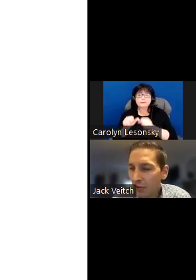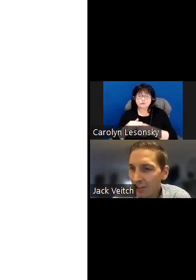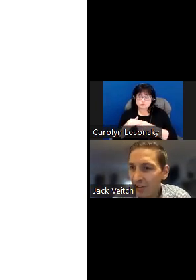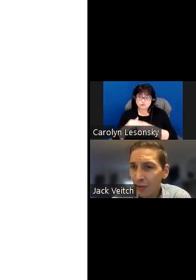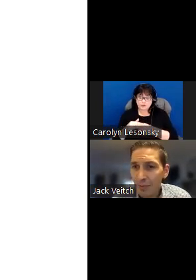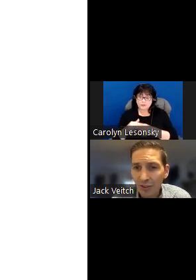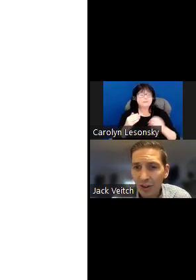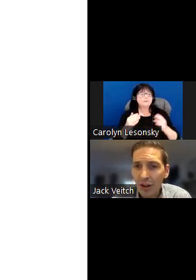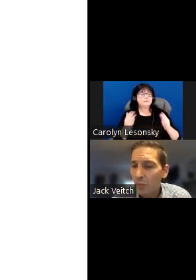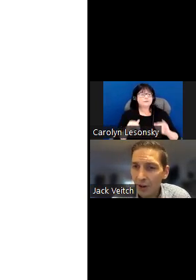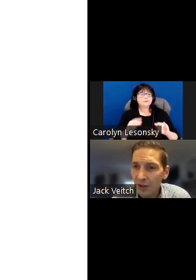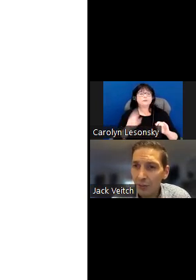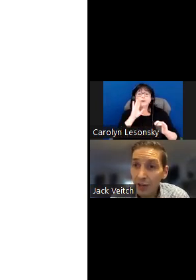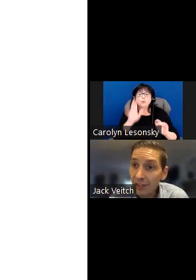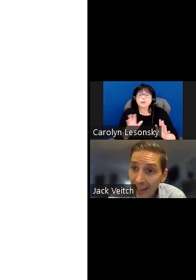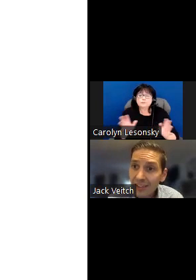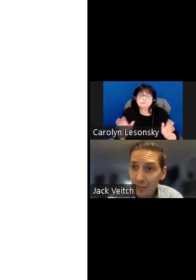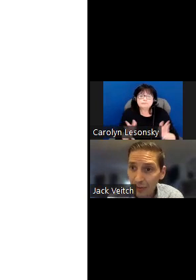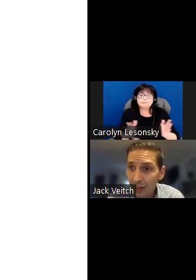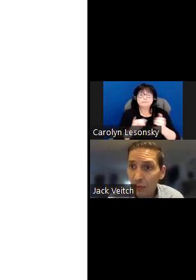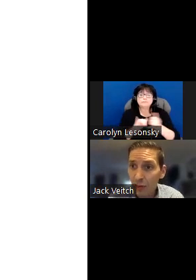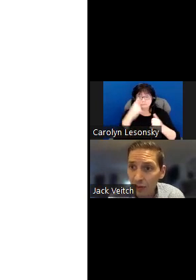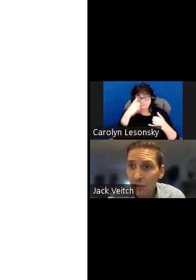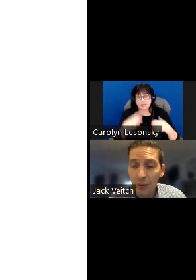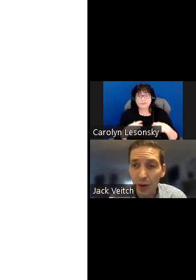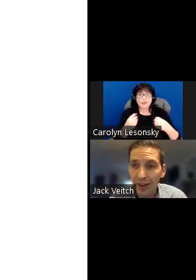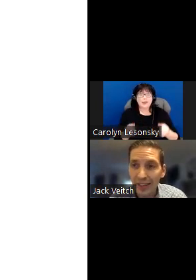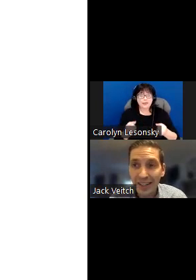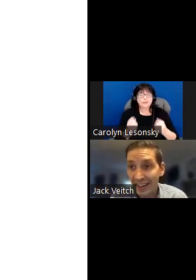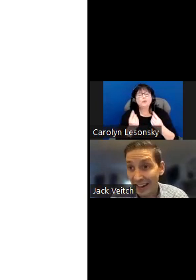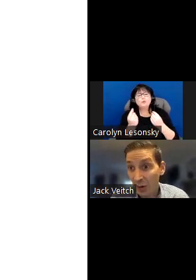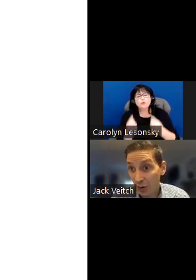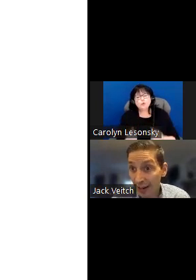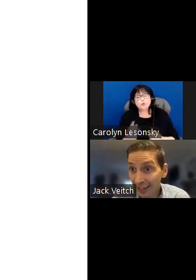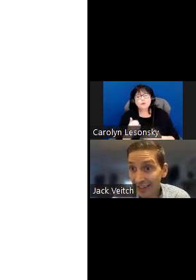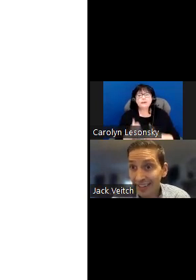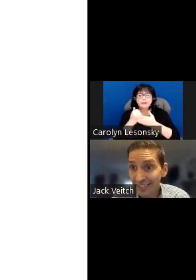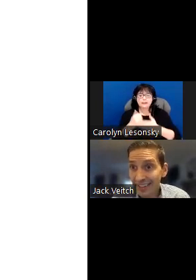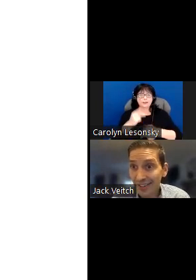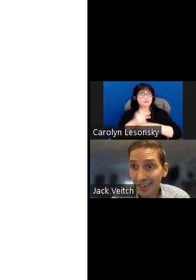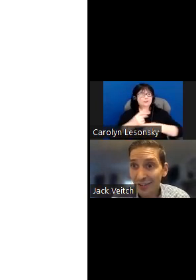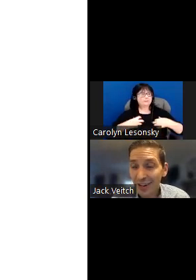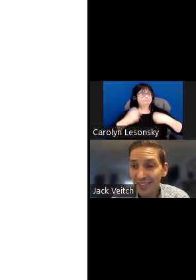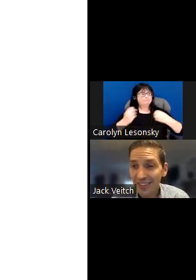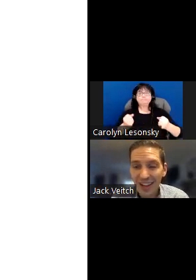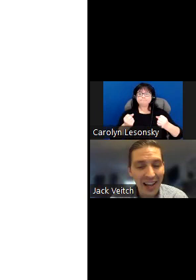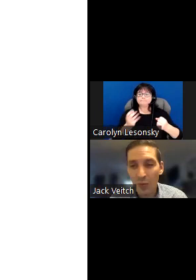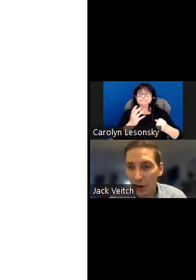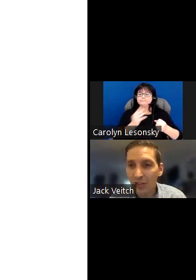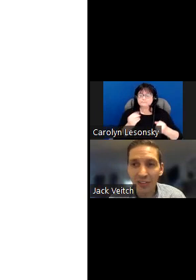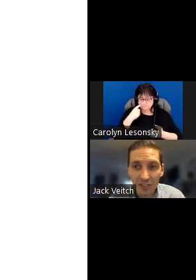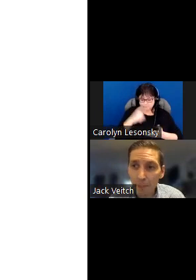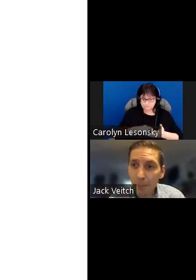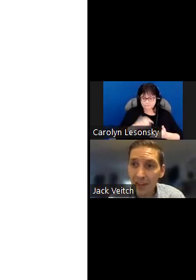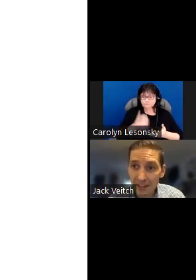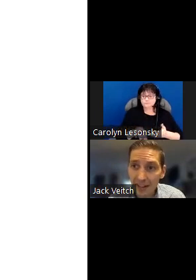promote coping strategies for our mental health and wellness, bring light to different things we can do to be well. Again, how do we recognize that chronic stress?